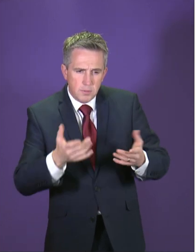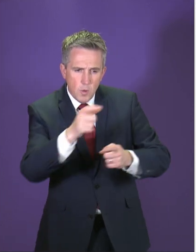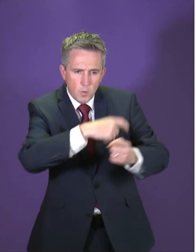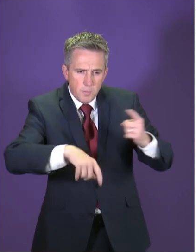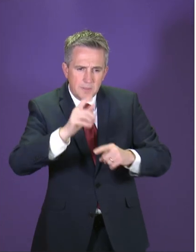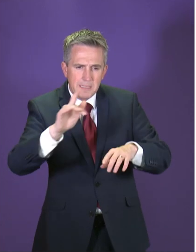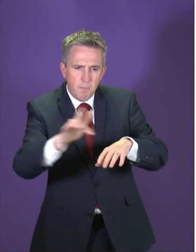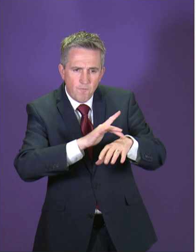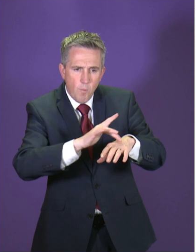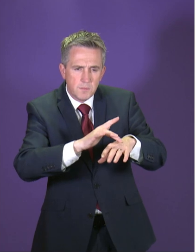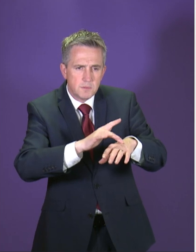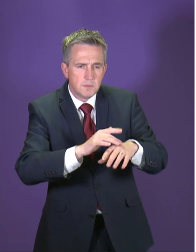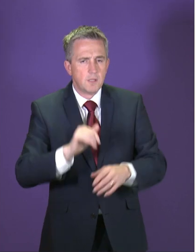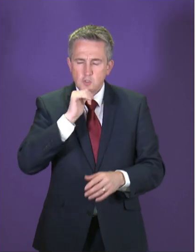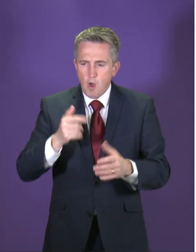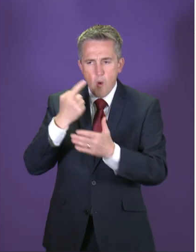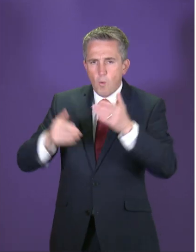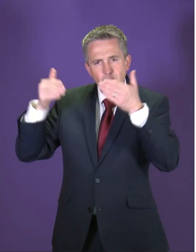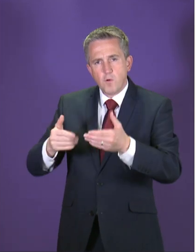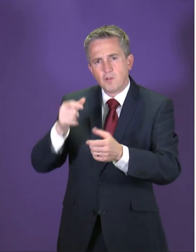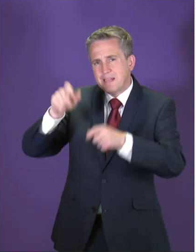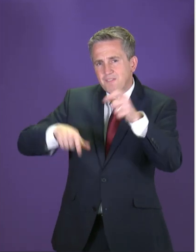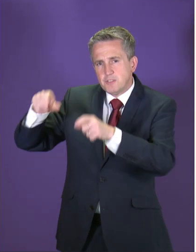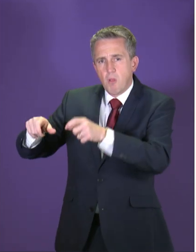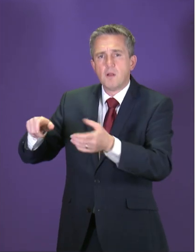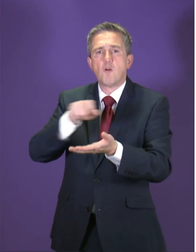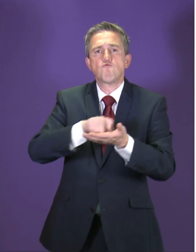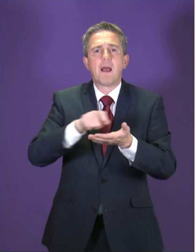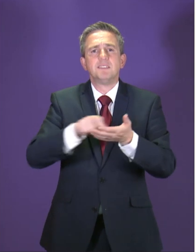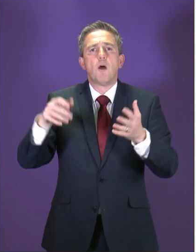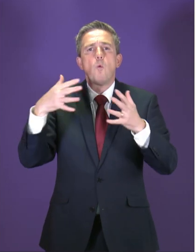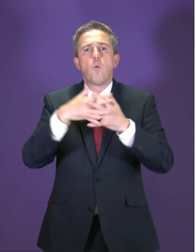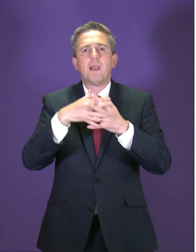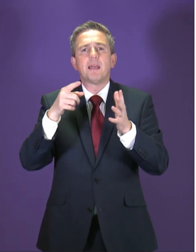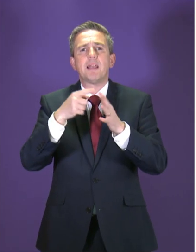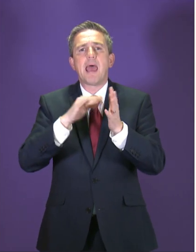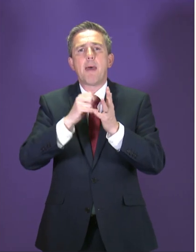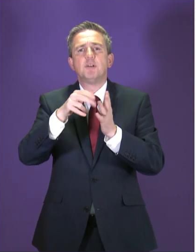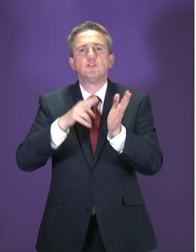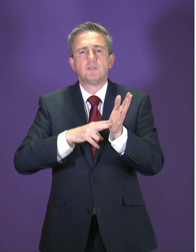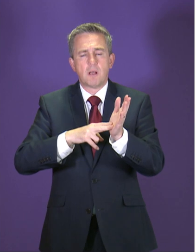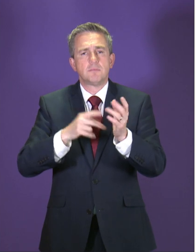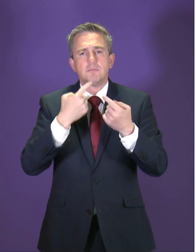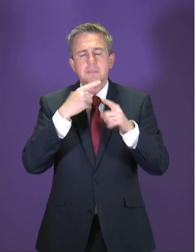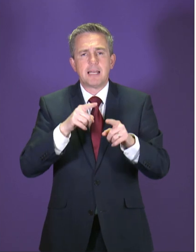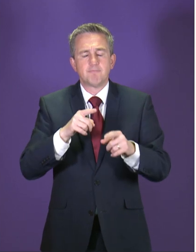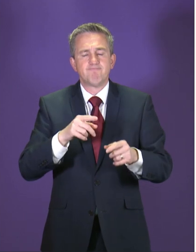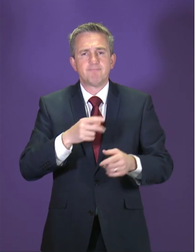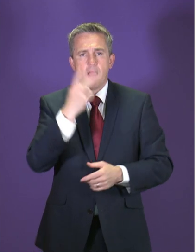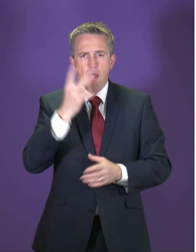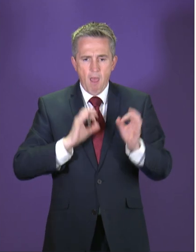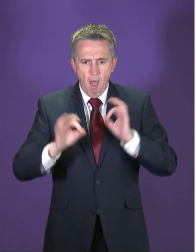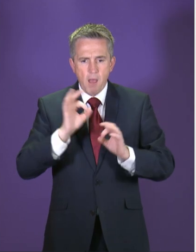on individual artists. The writer William Empson once declared, "The arts result